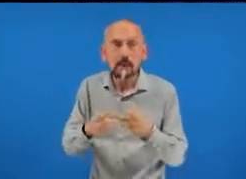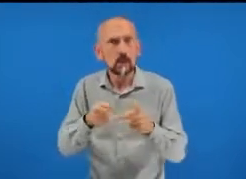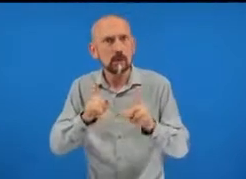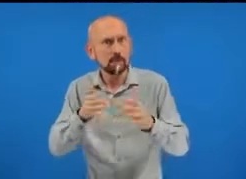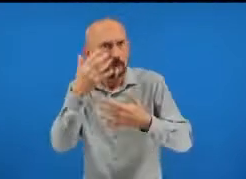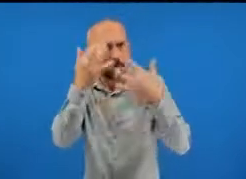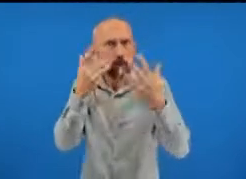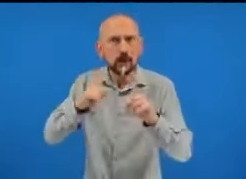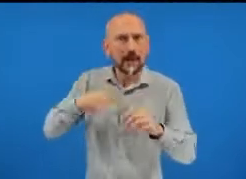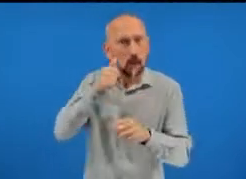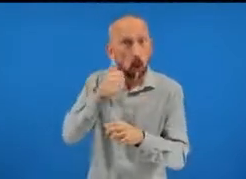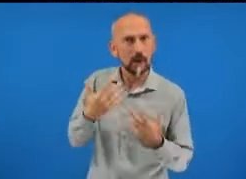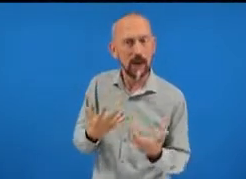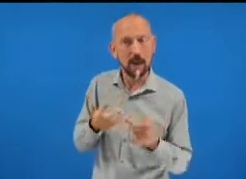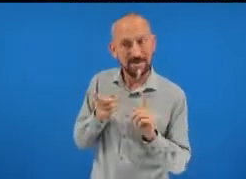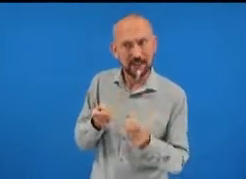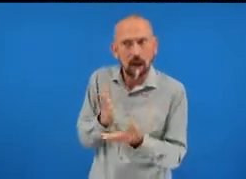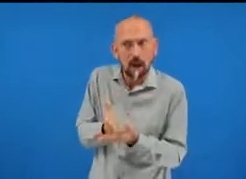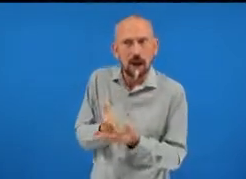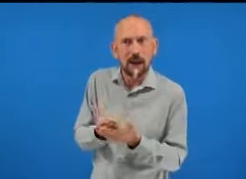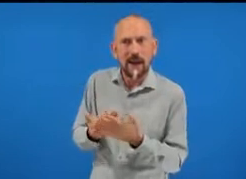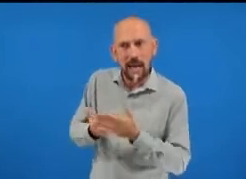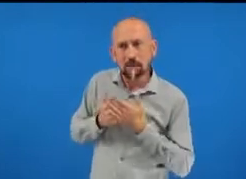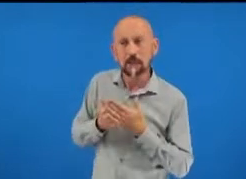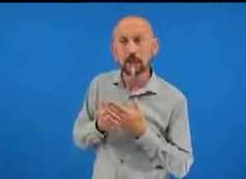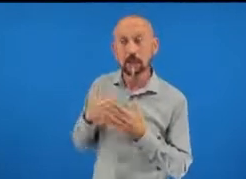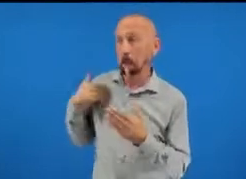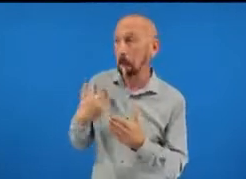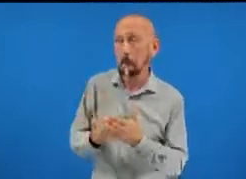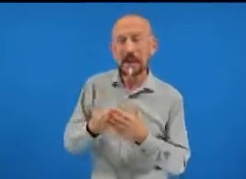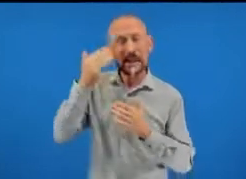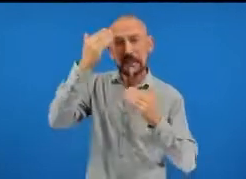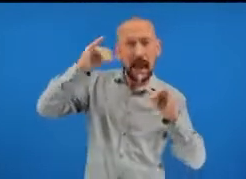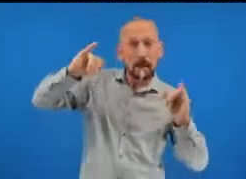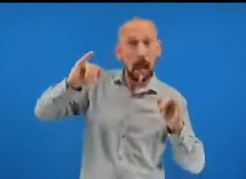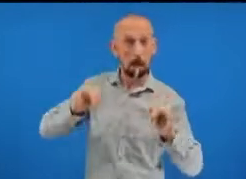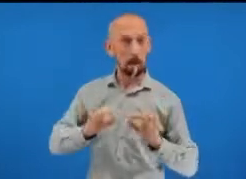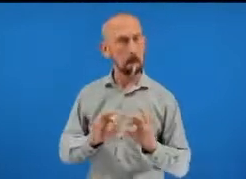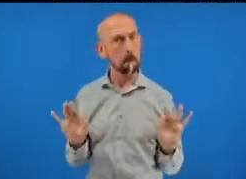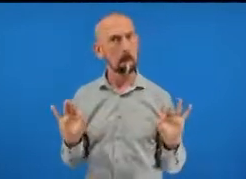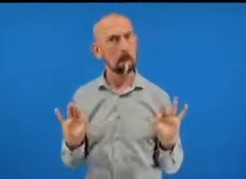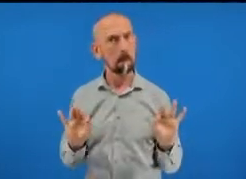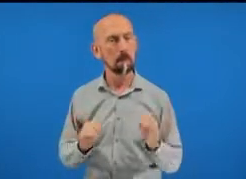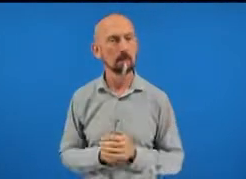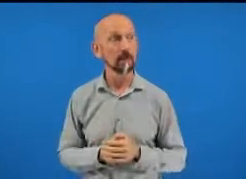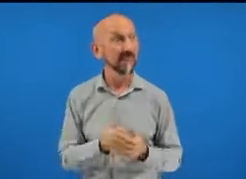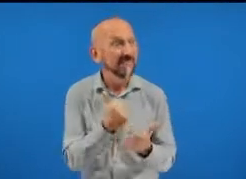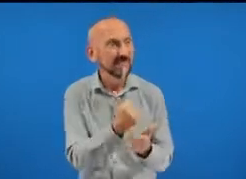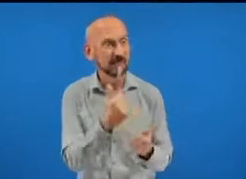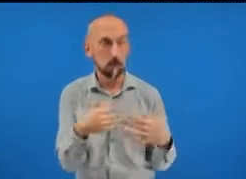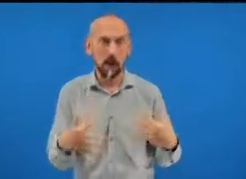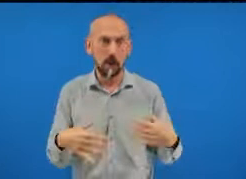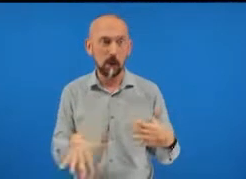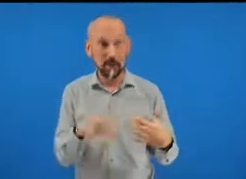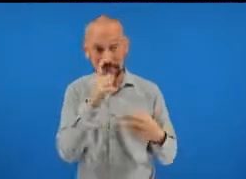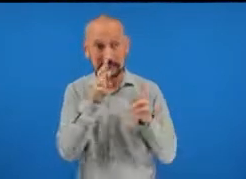That really, I think that really helped. Like I haven't had any nightmares this week at all. Wow, that's brilliant. We can definitely see some progress